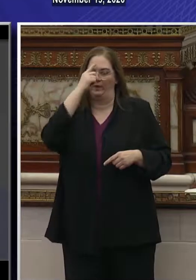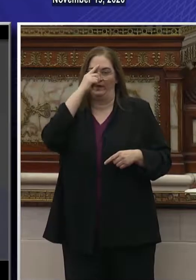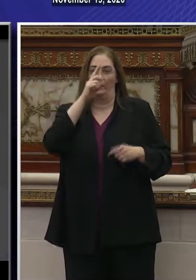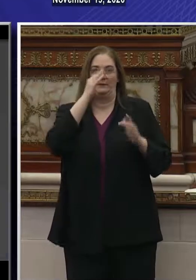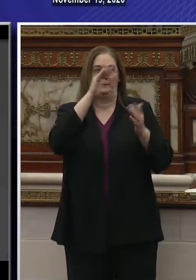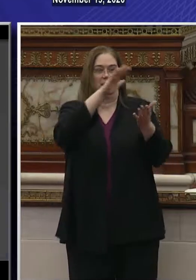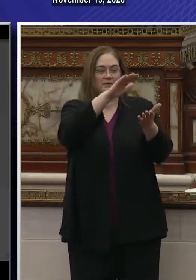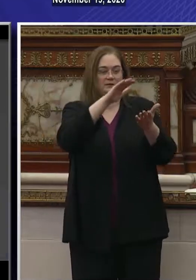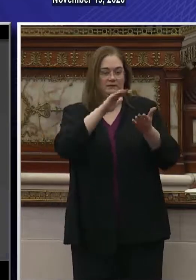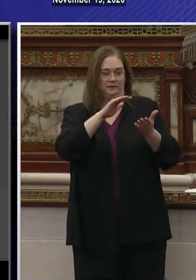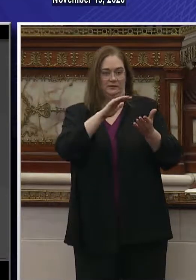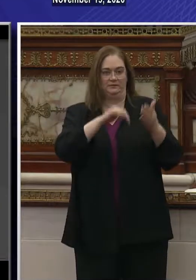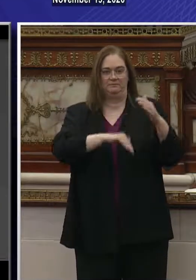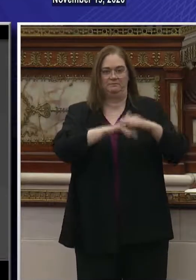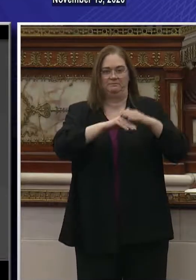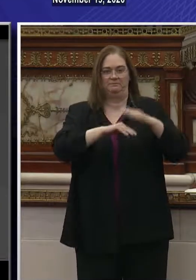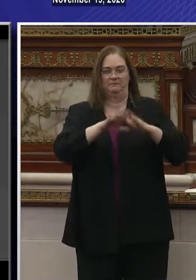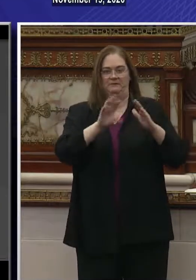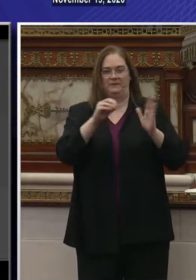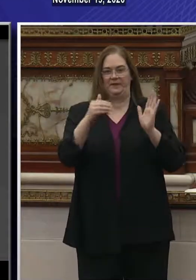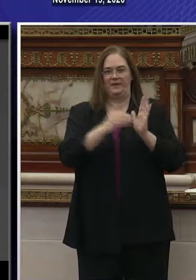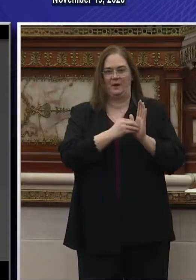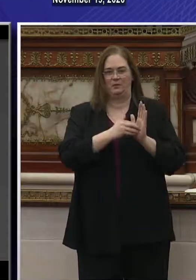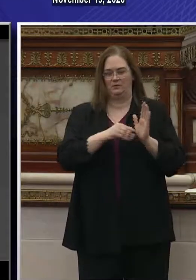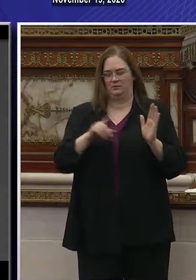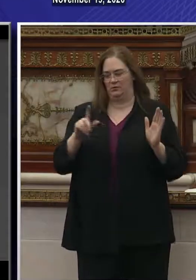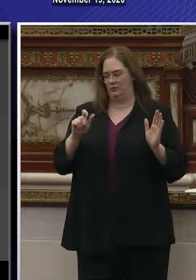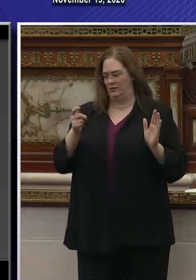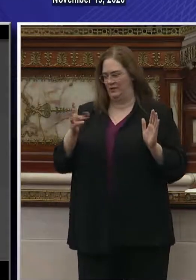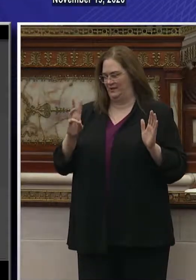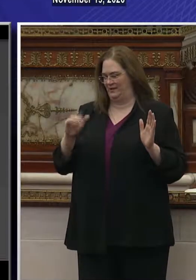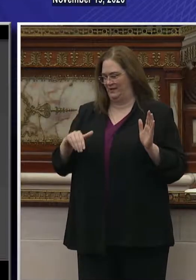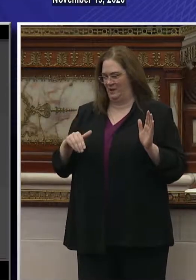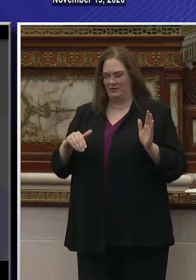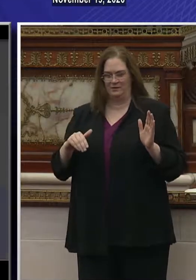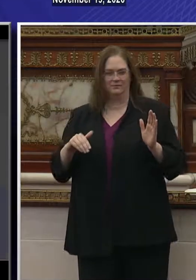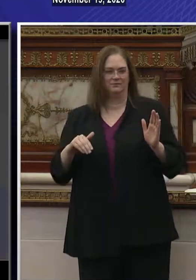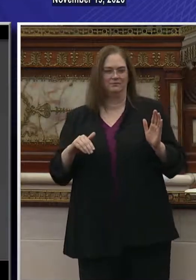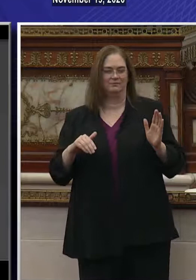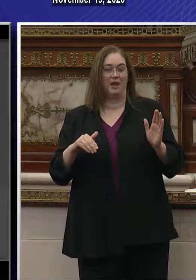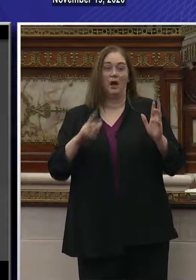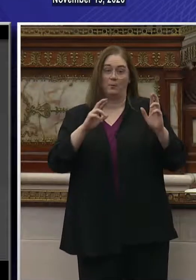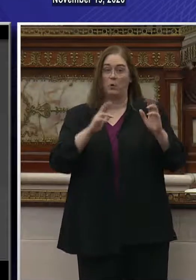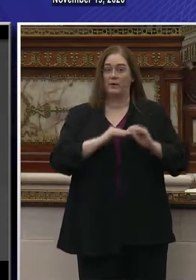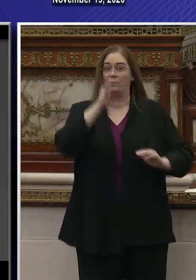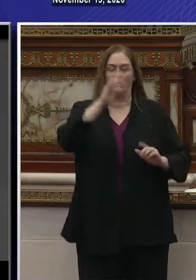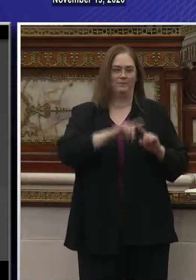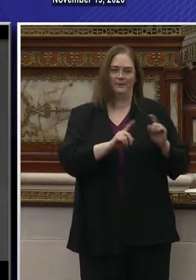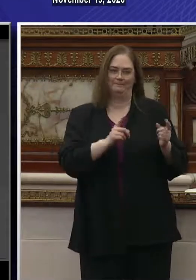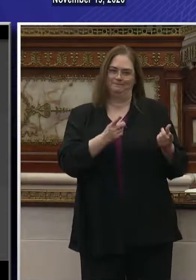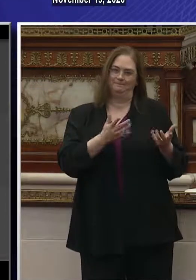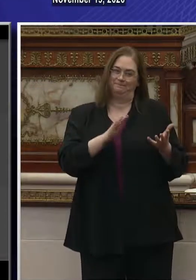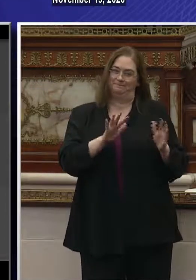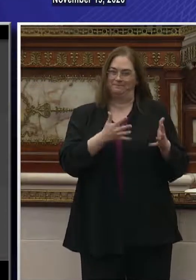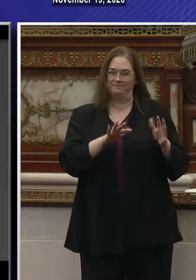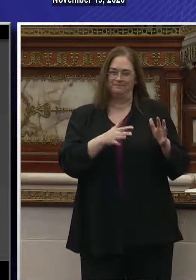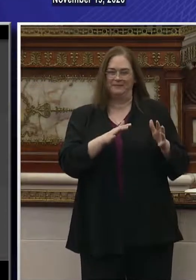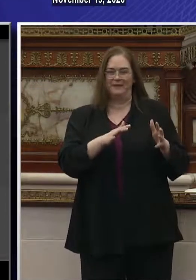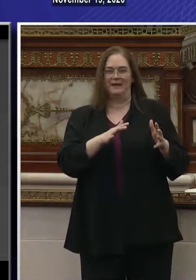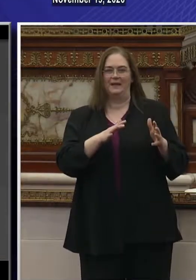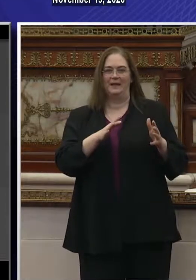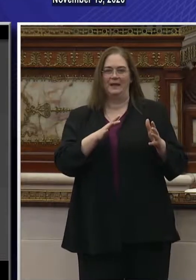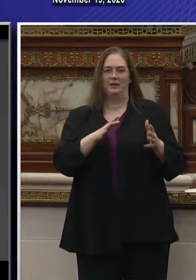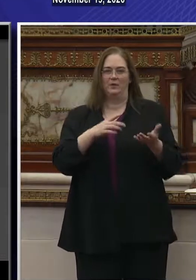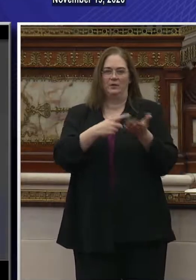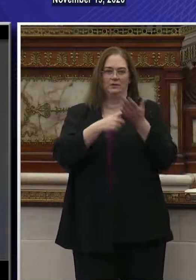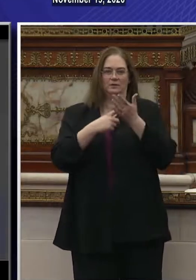be higher than 50,000. Now, I'm hoping I'm wrong and it's going to be more. But practically